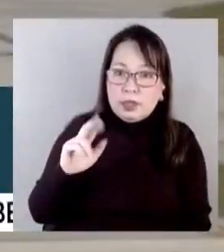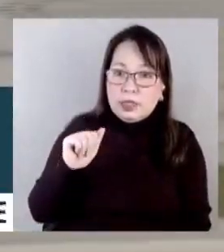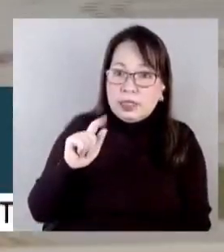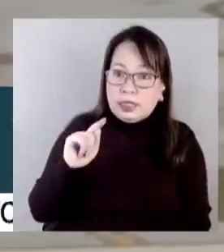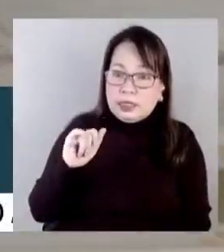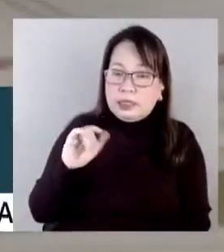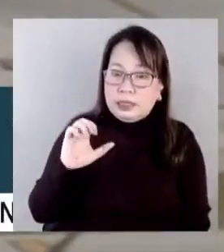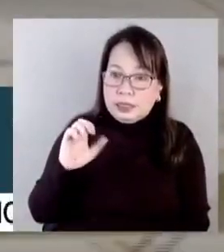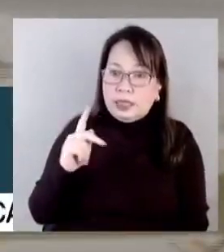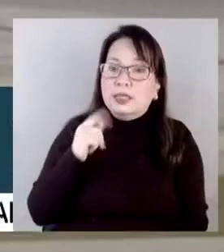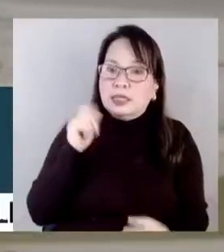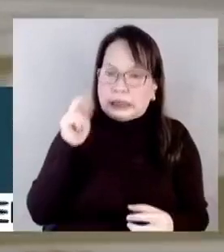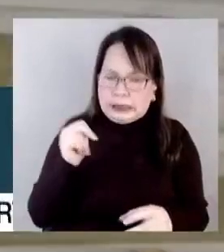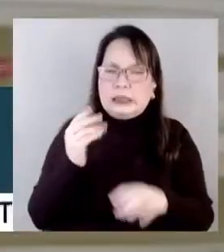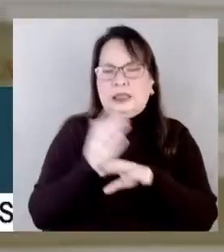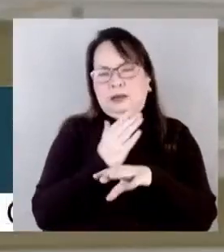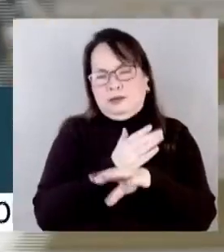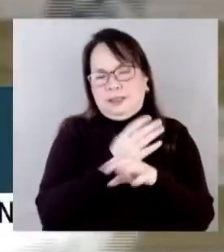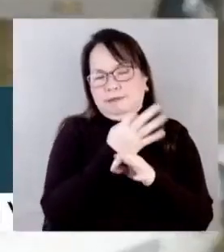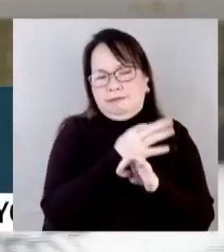that improvements need to be made.